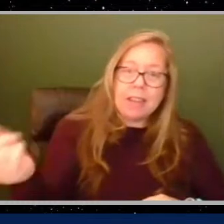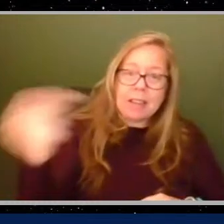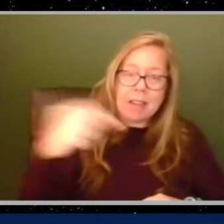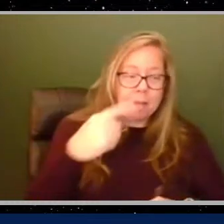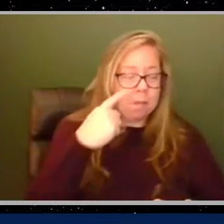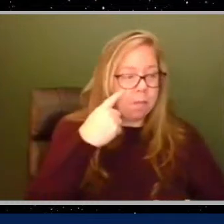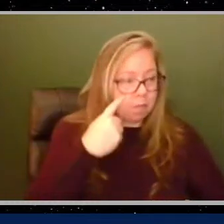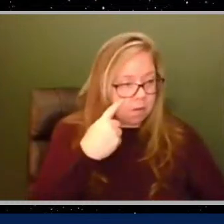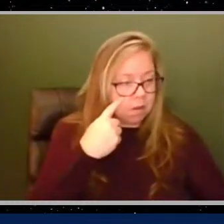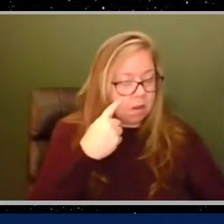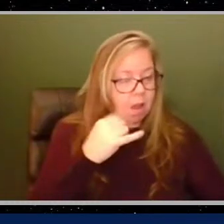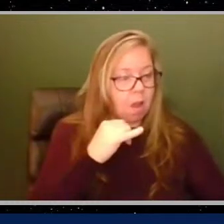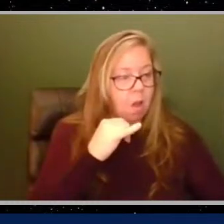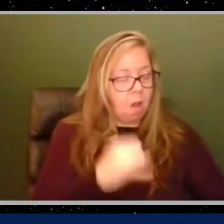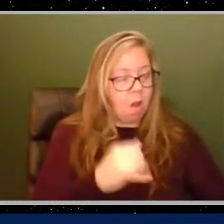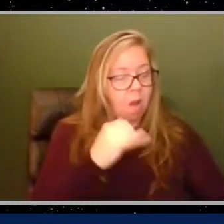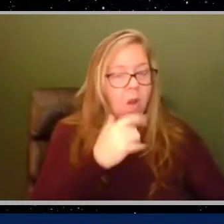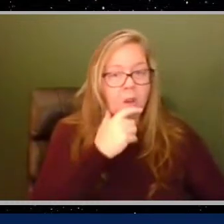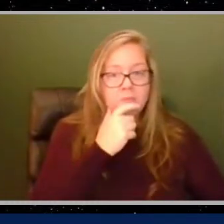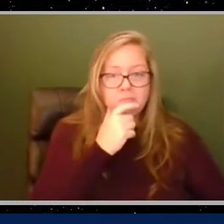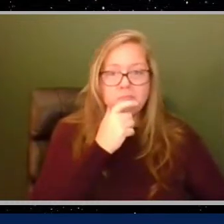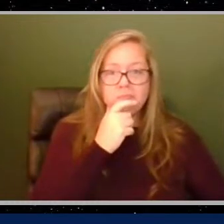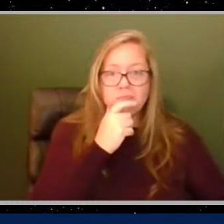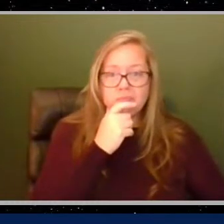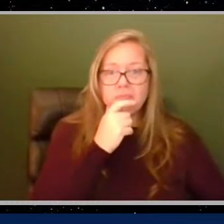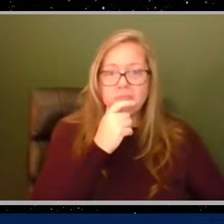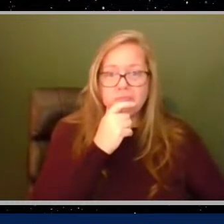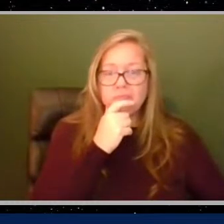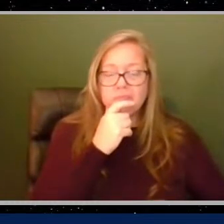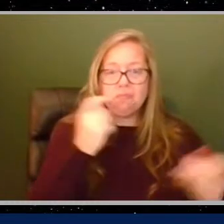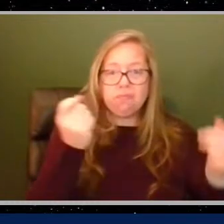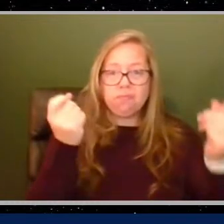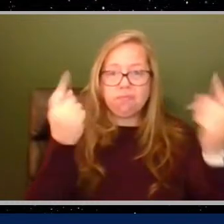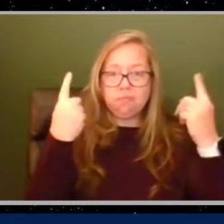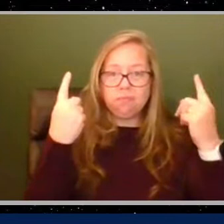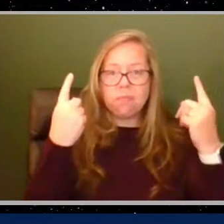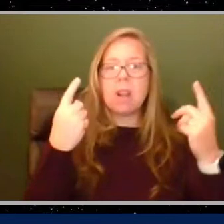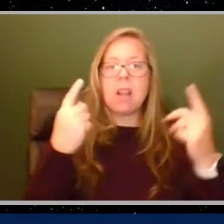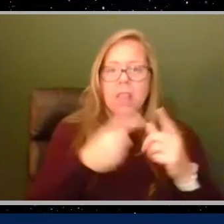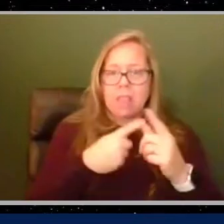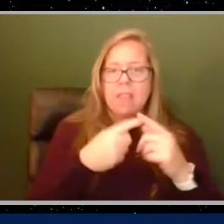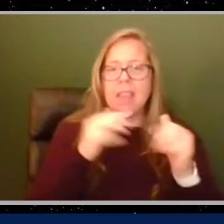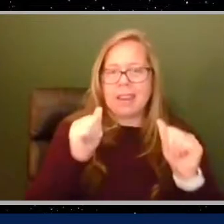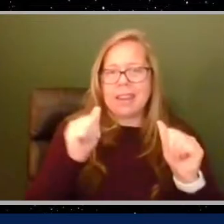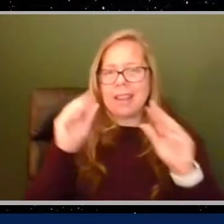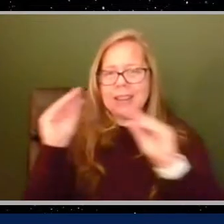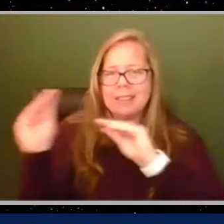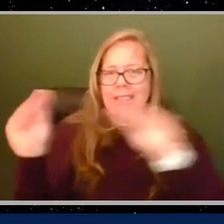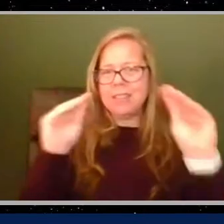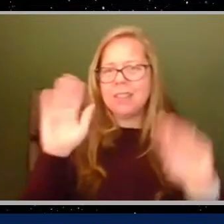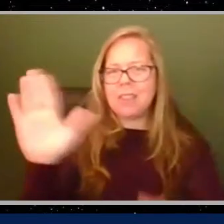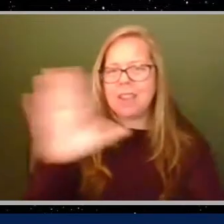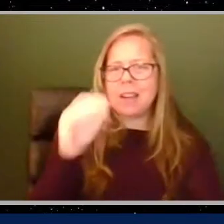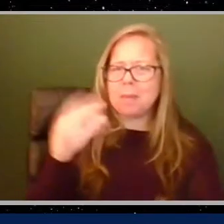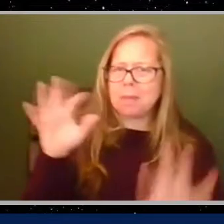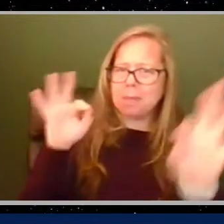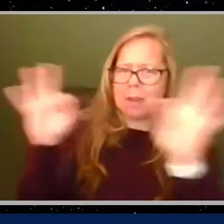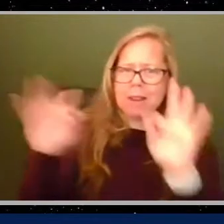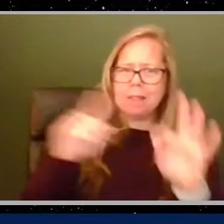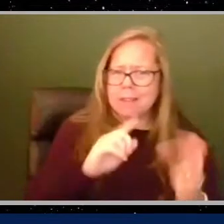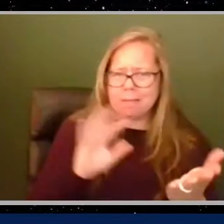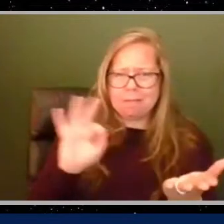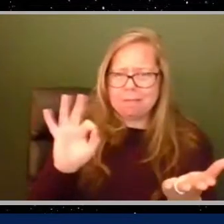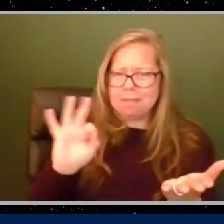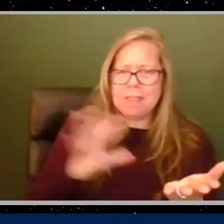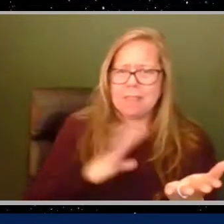and be able to tell the tale, then hey, then they can come back and say, hey, this is not as big of a deal. Let's